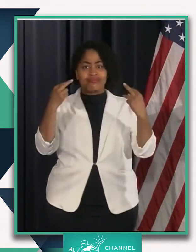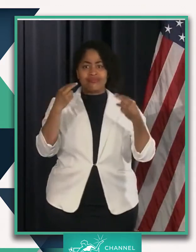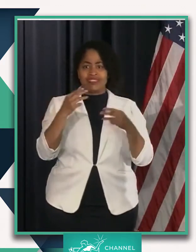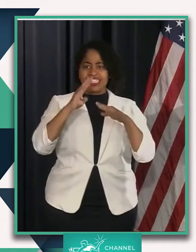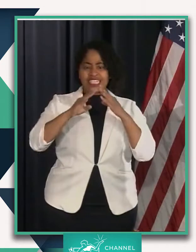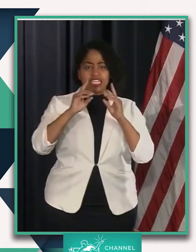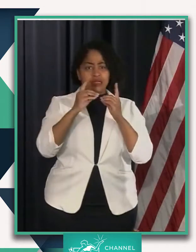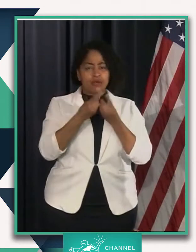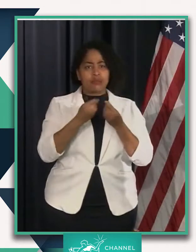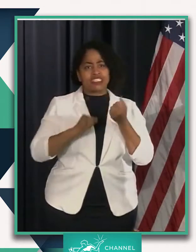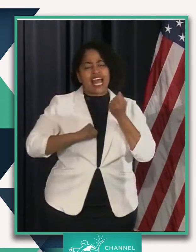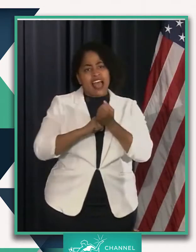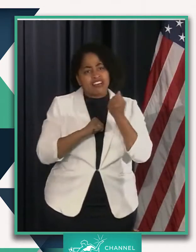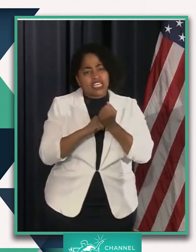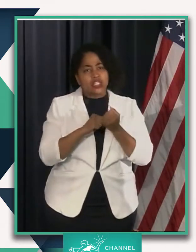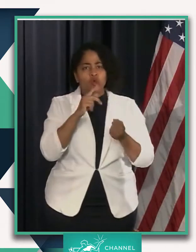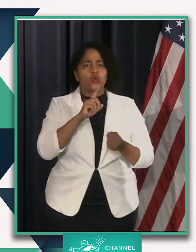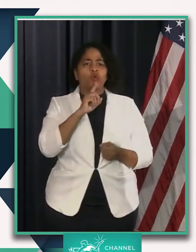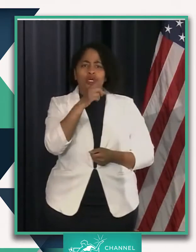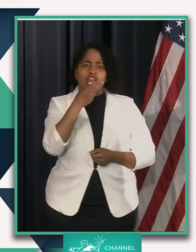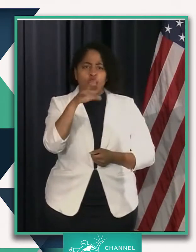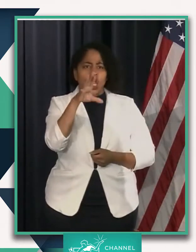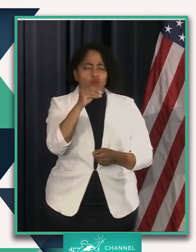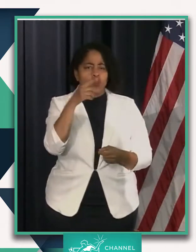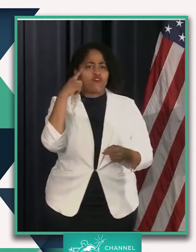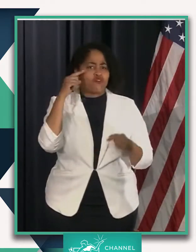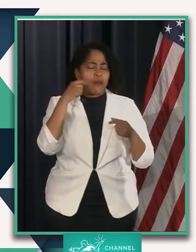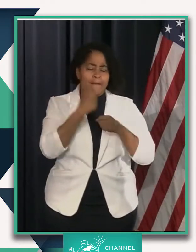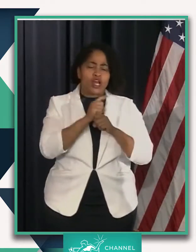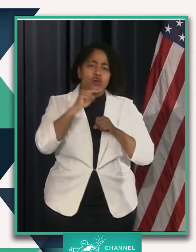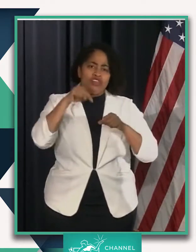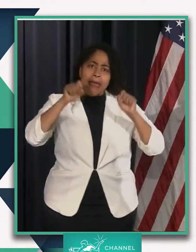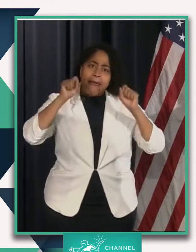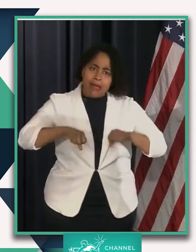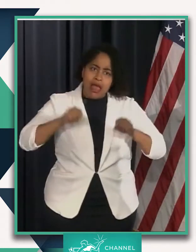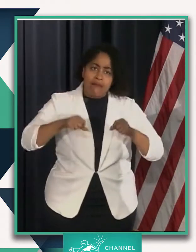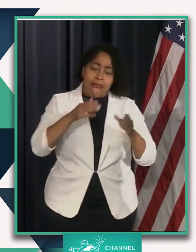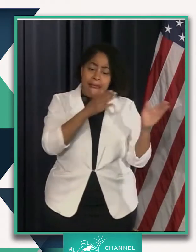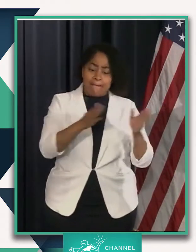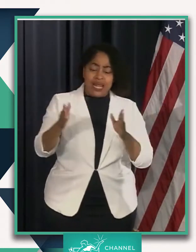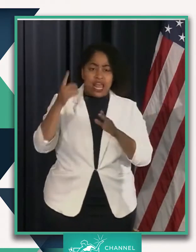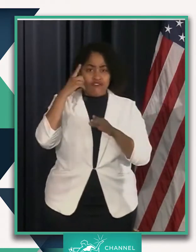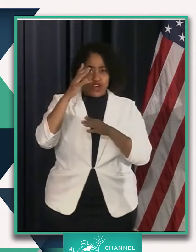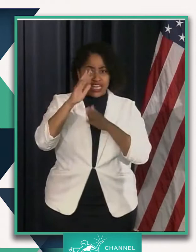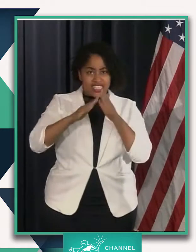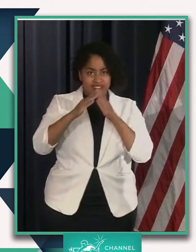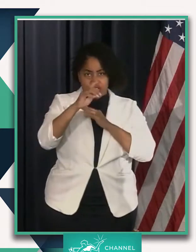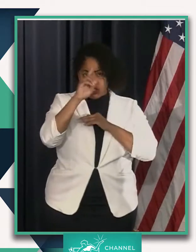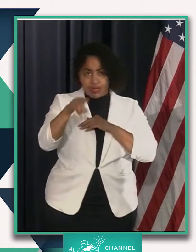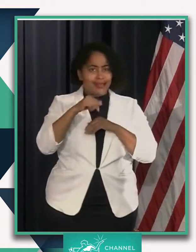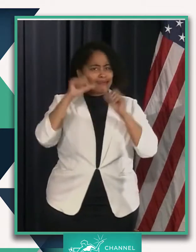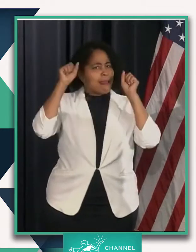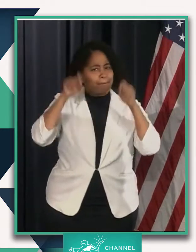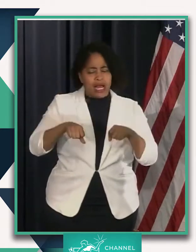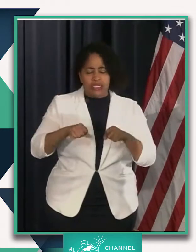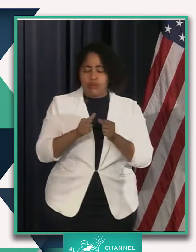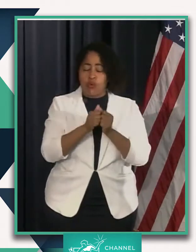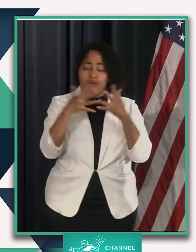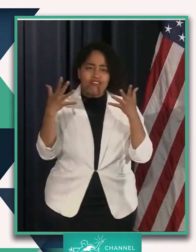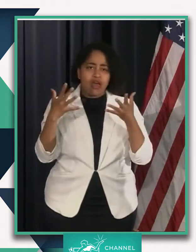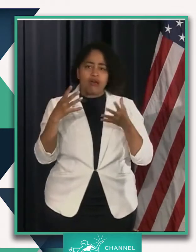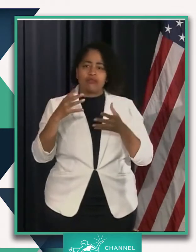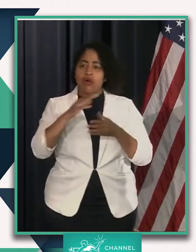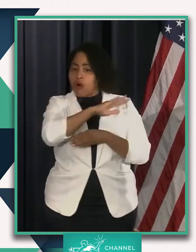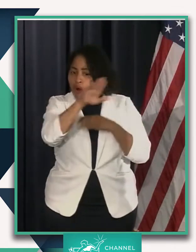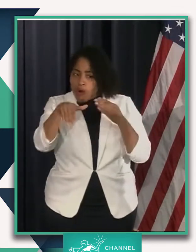advocates, who are the real heroes of making sure that this was possible. A plan across the city is not possible without the buy-in of every single partner that's